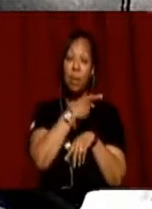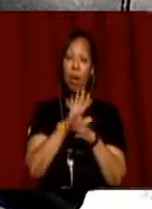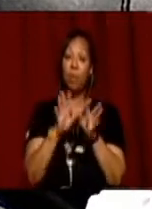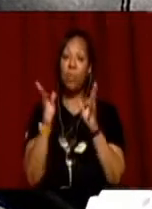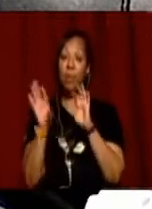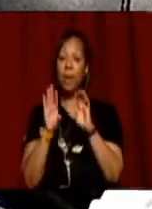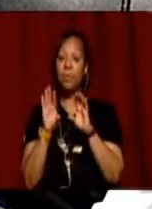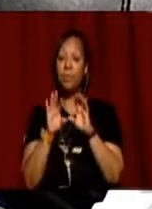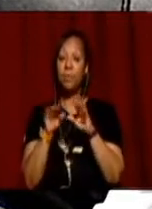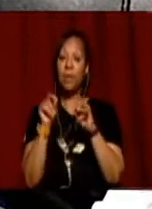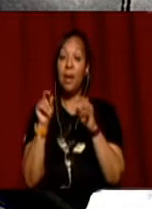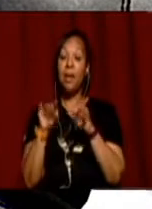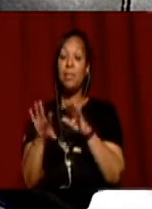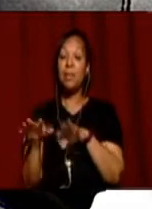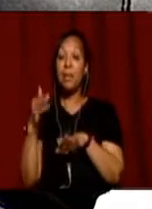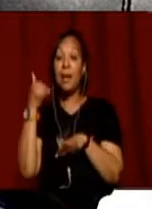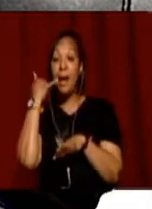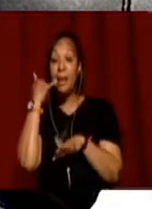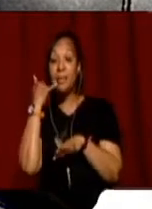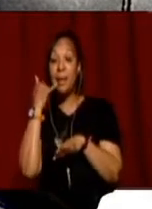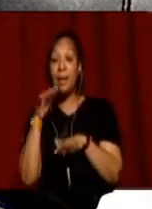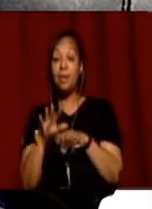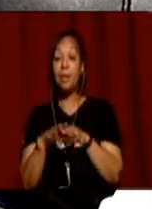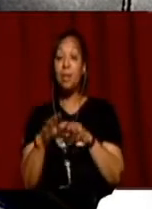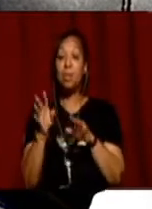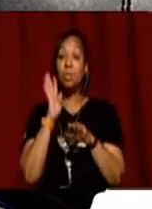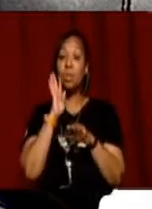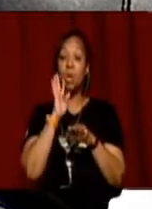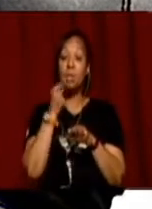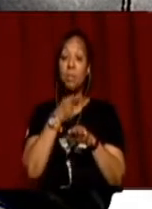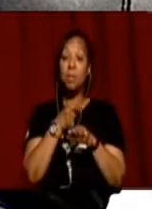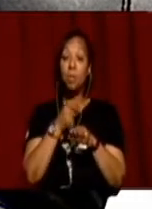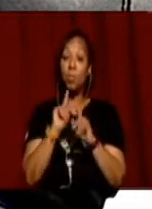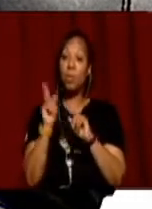were able to do the contact tracing to